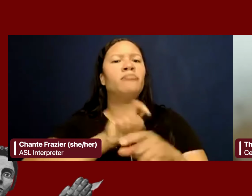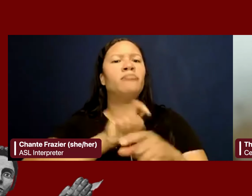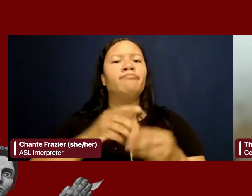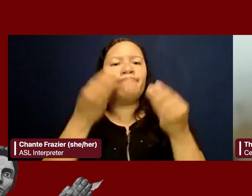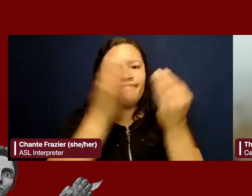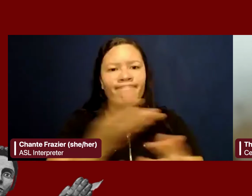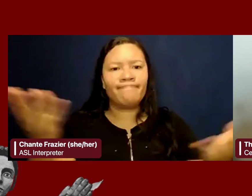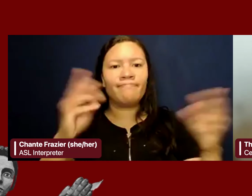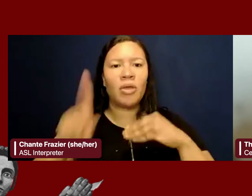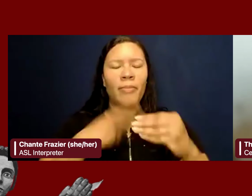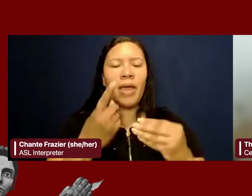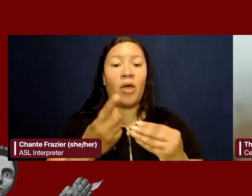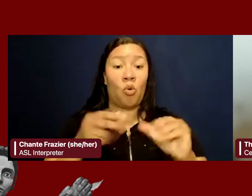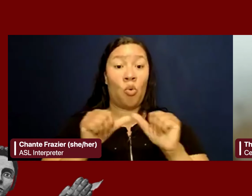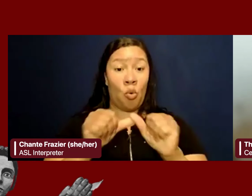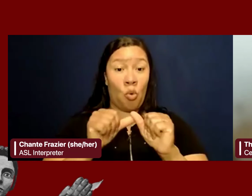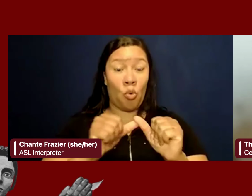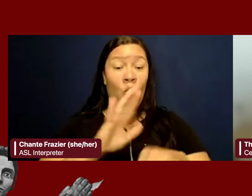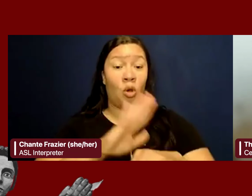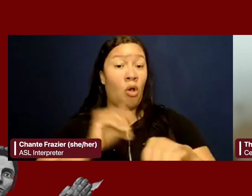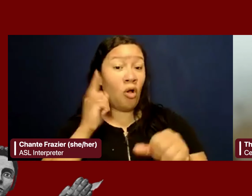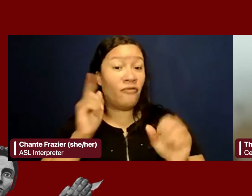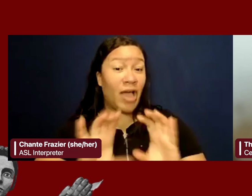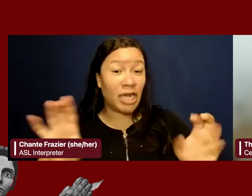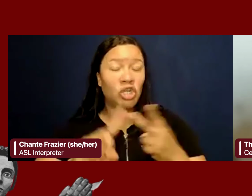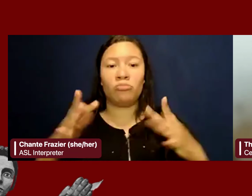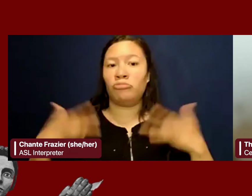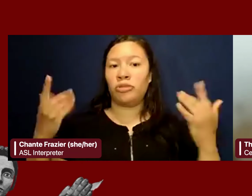ongoing solidarity work for Palestine, especially in the Bay Area.